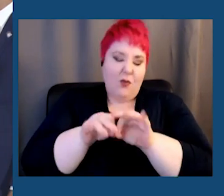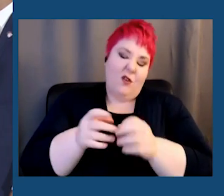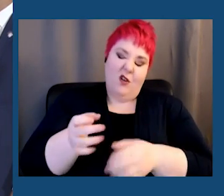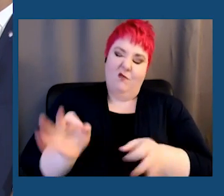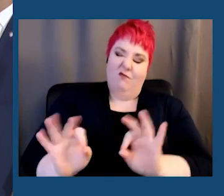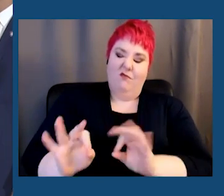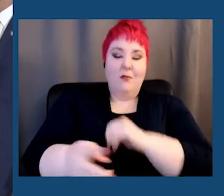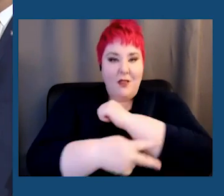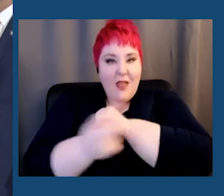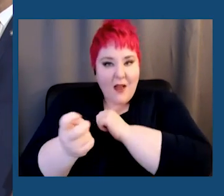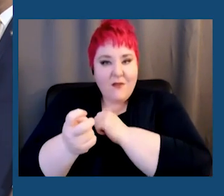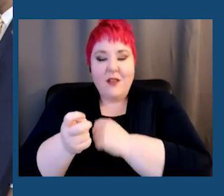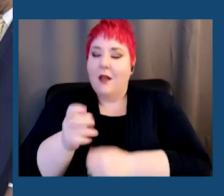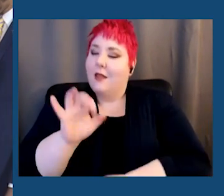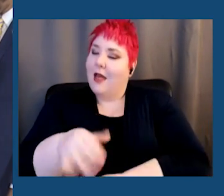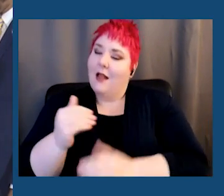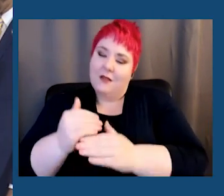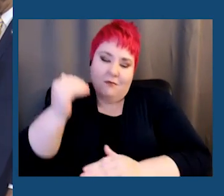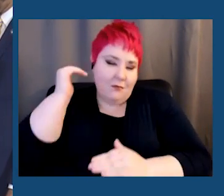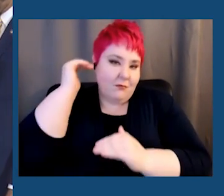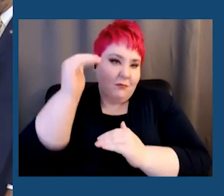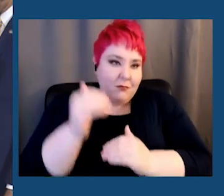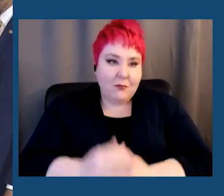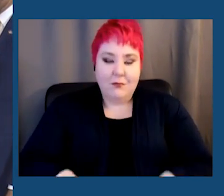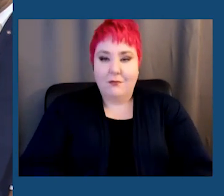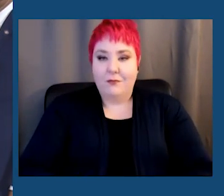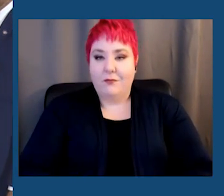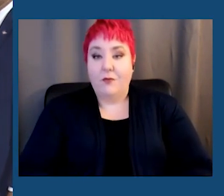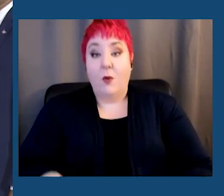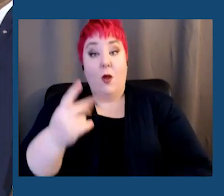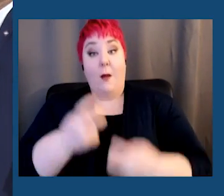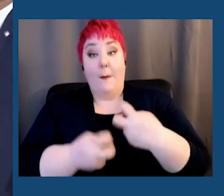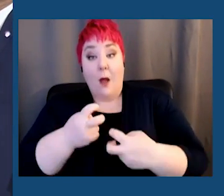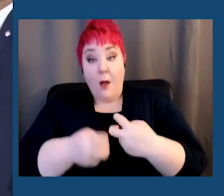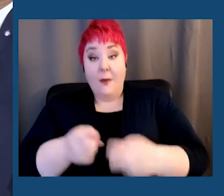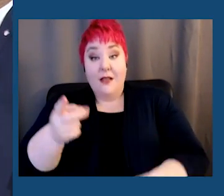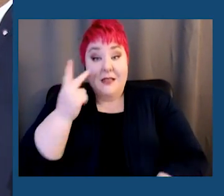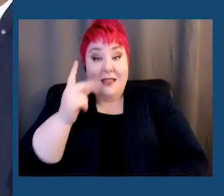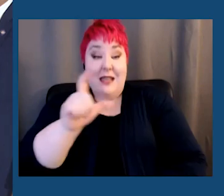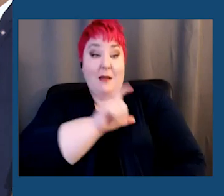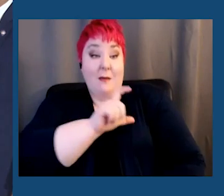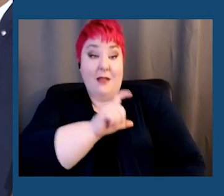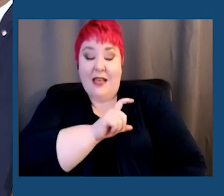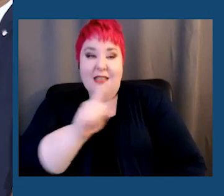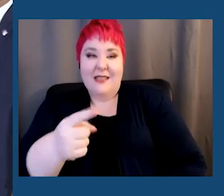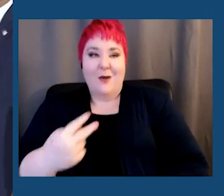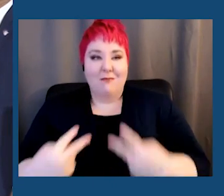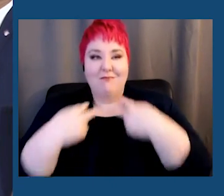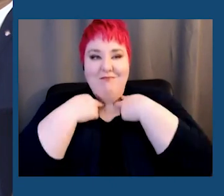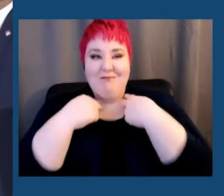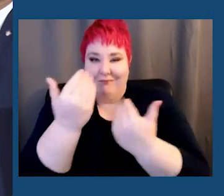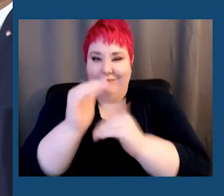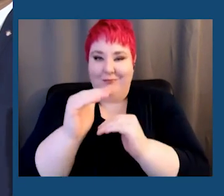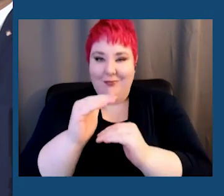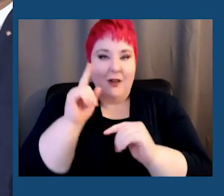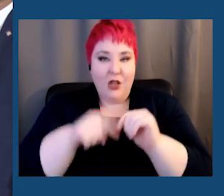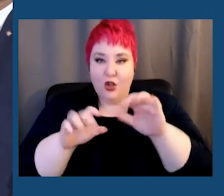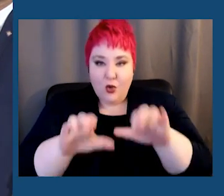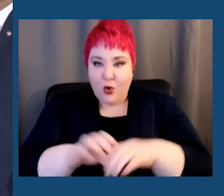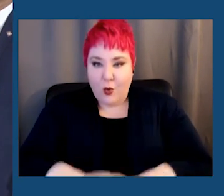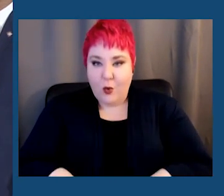one of the problems, of course, was that, the police, they were handcuffed, and they couldn't do anything. So the criminals knew this, and so they did it more and